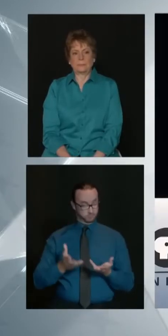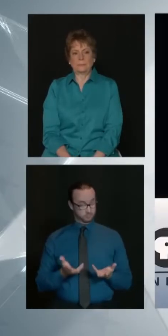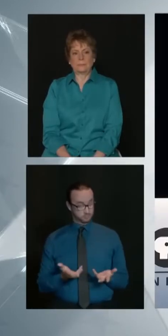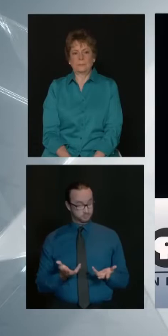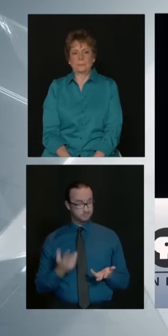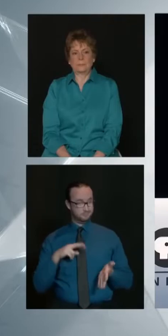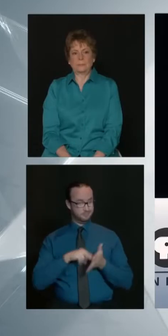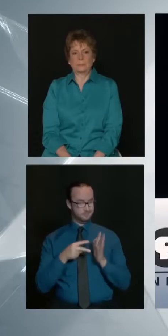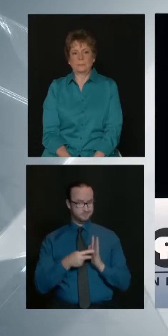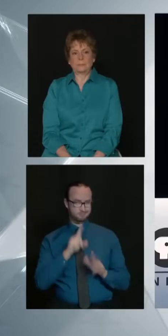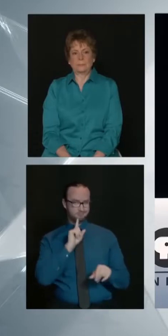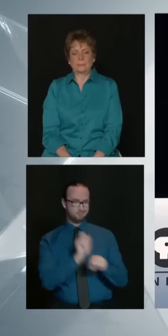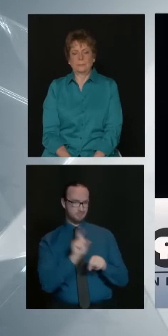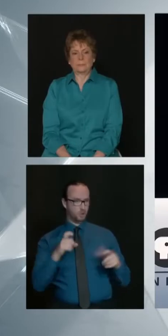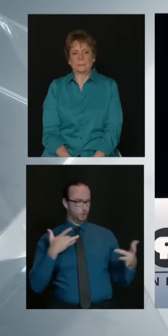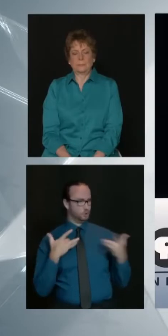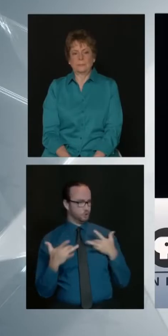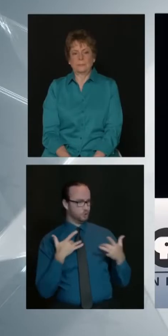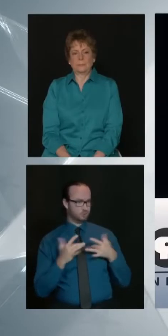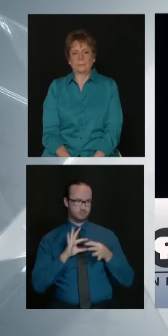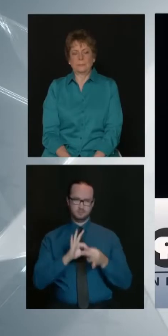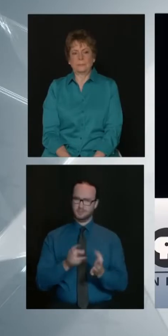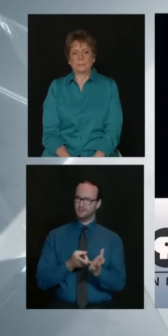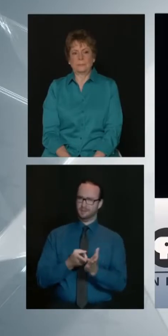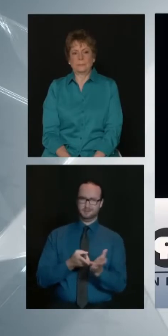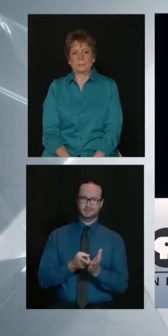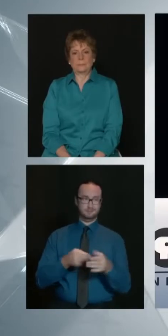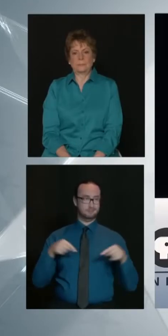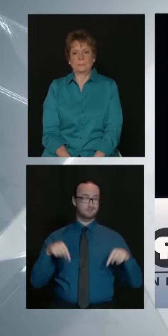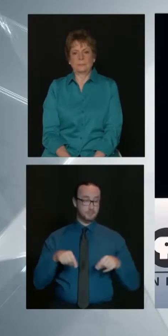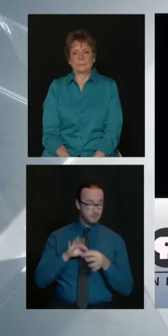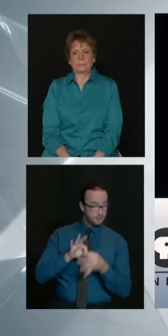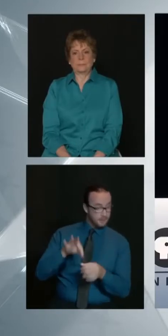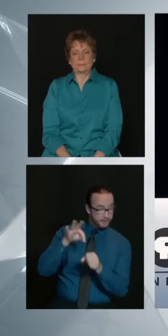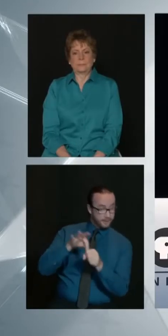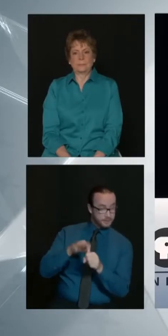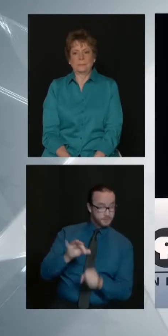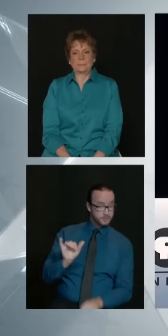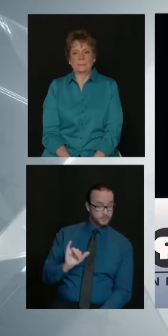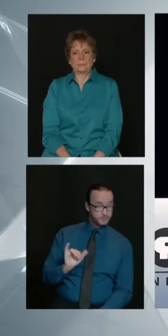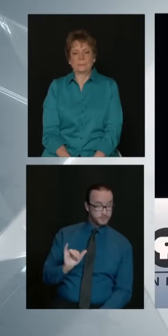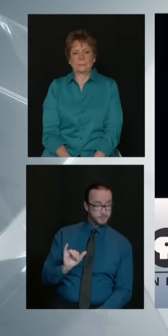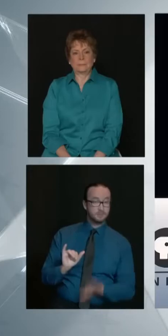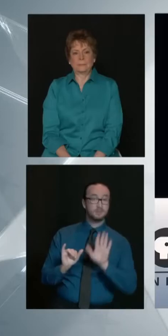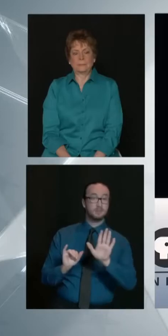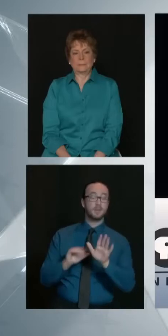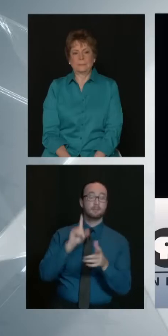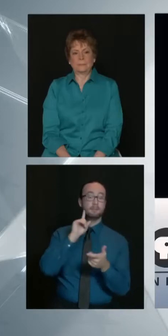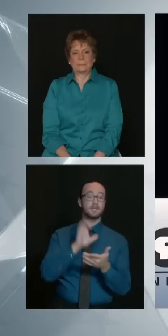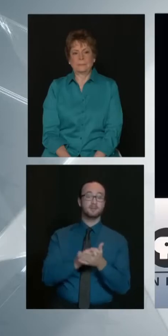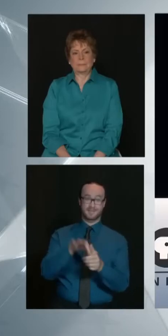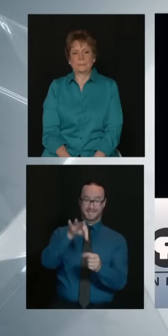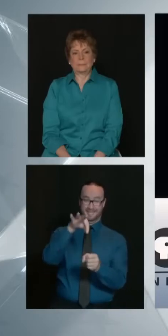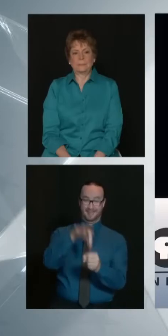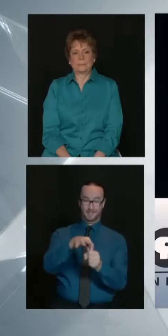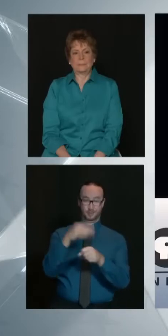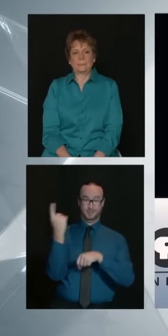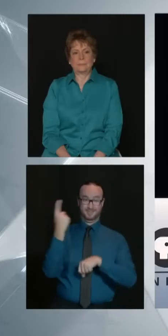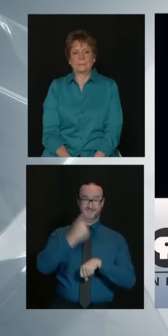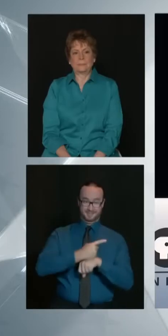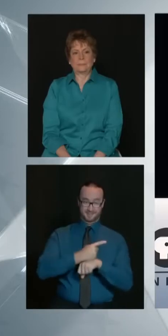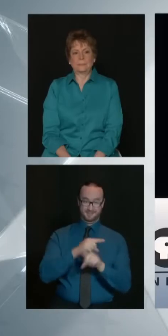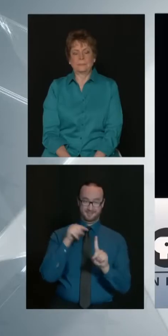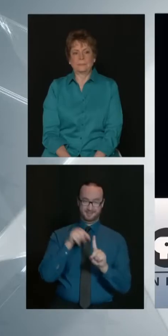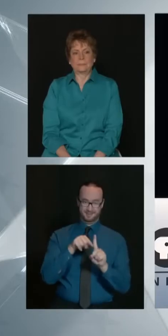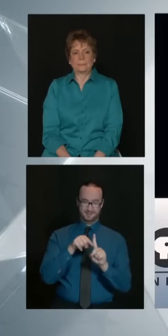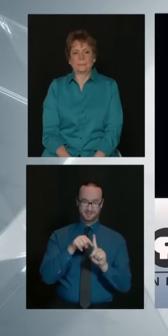elections. And we need to do so much better. I believe in election day, not election season. In Brazil, they just held the presidential election, I think, on Sunday. Guess what? They